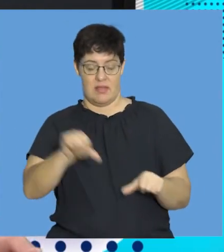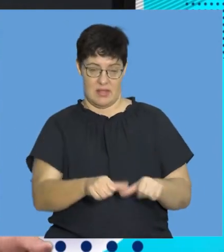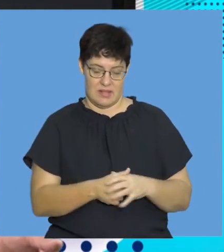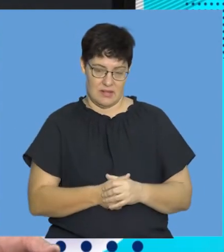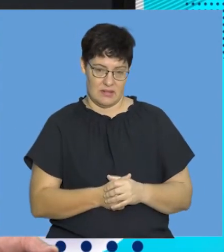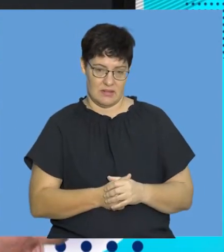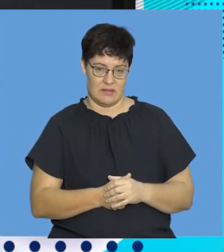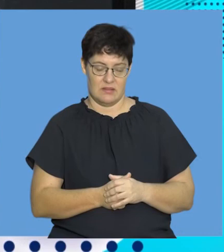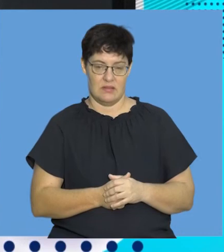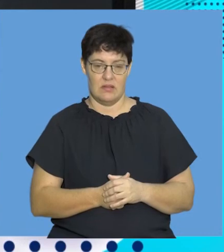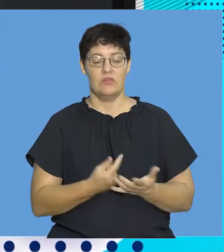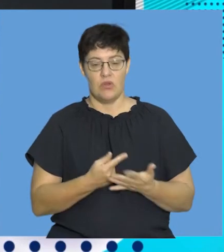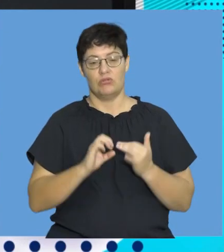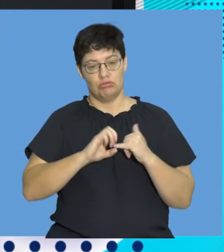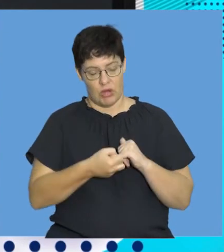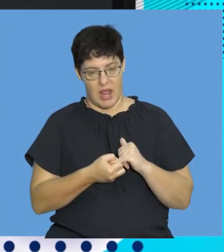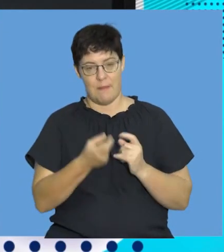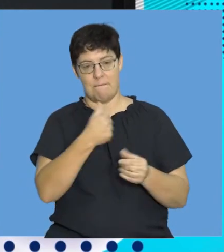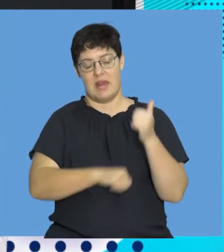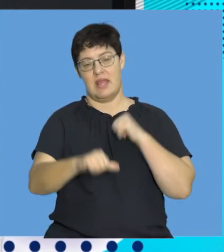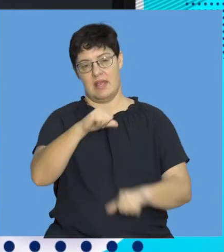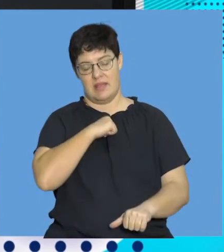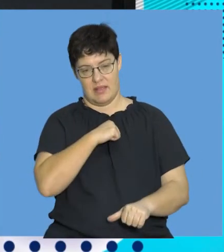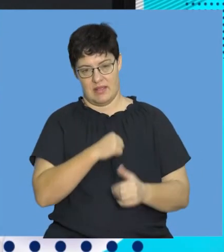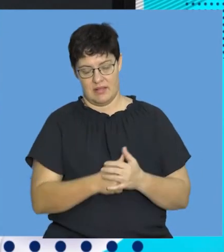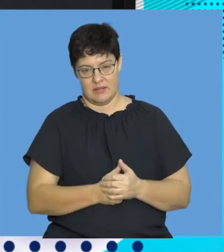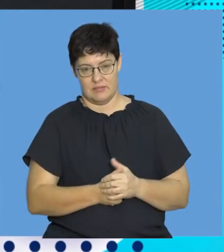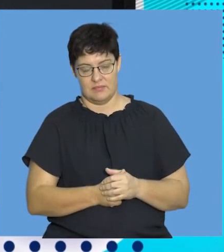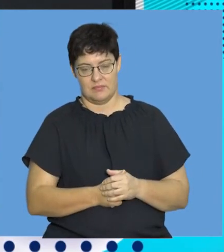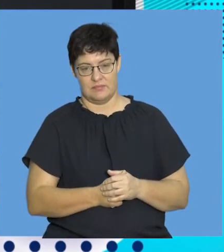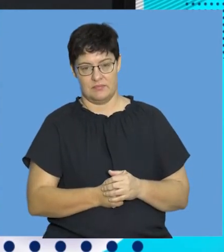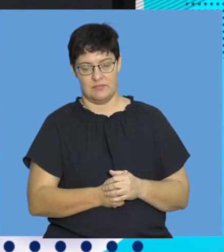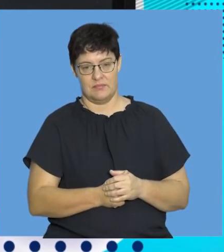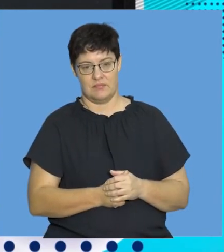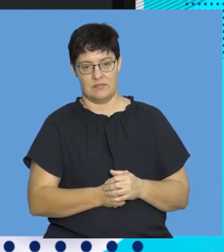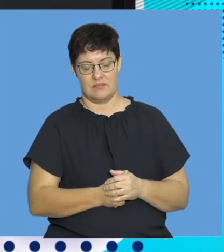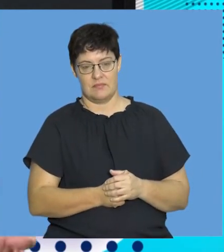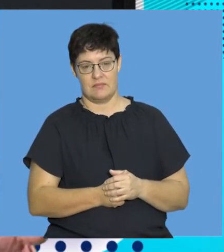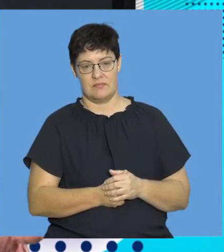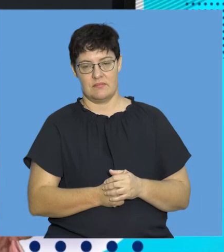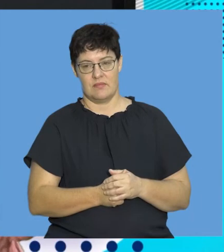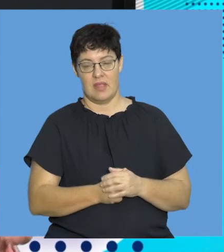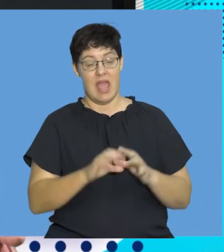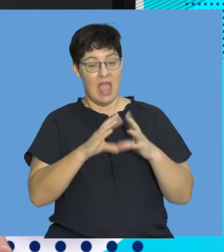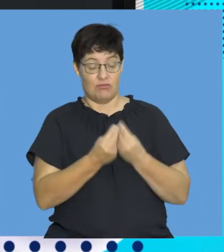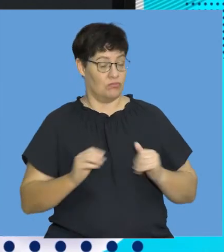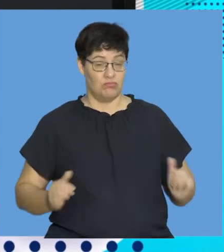a legal expert to try and recoup the debts from your debtor. So yeah, all in well to